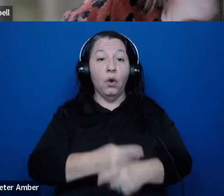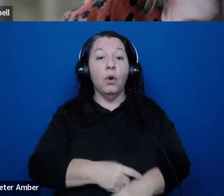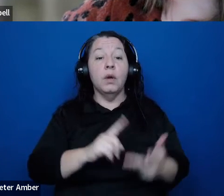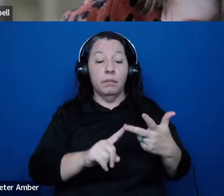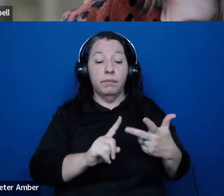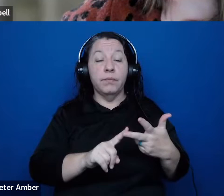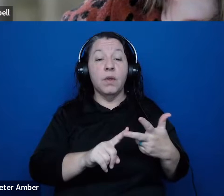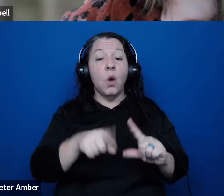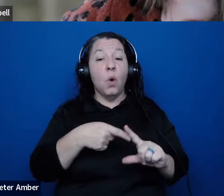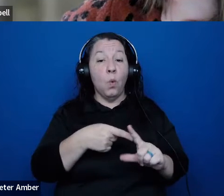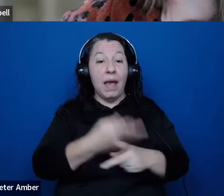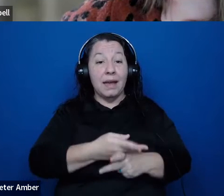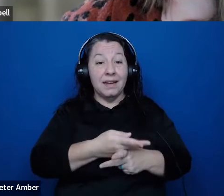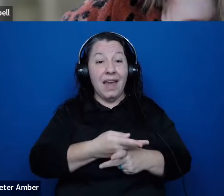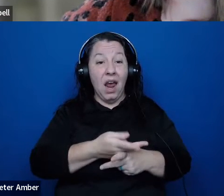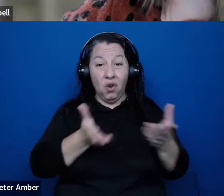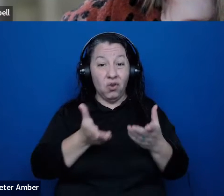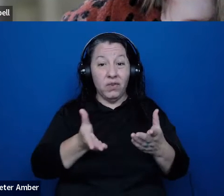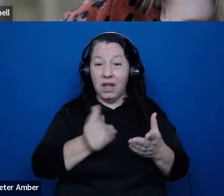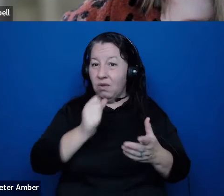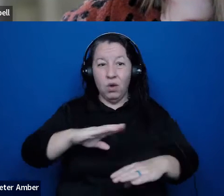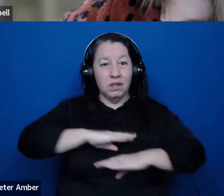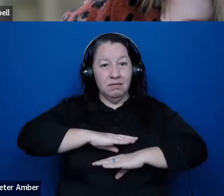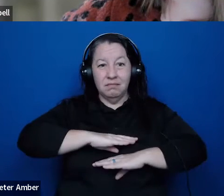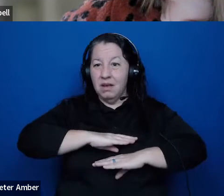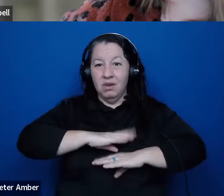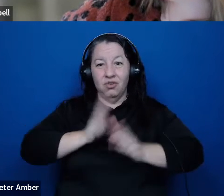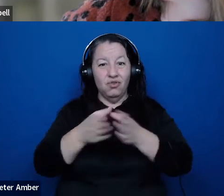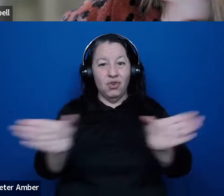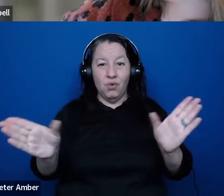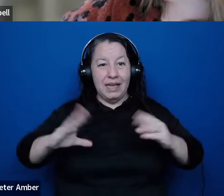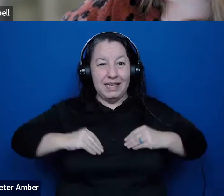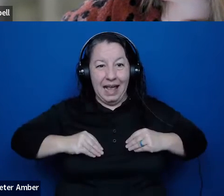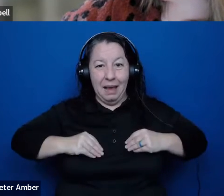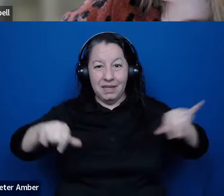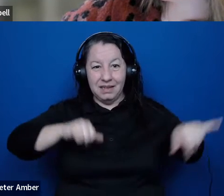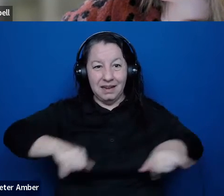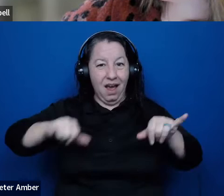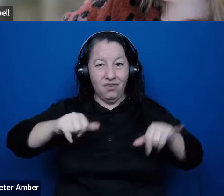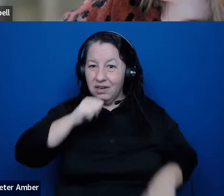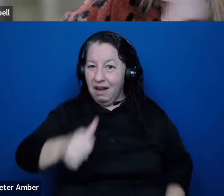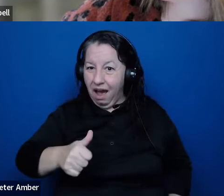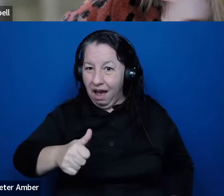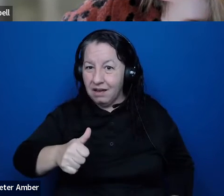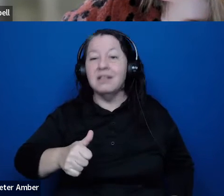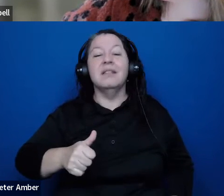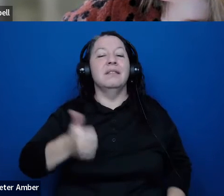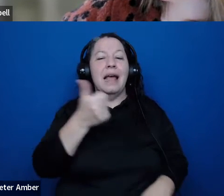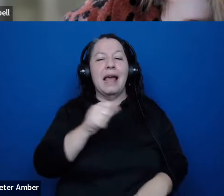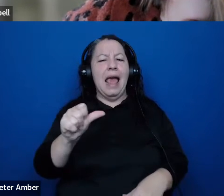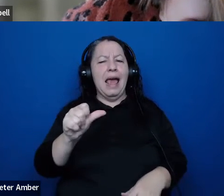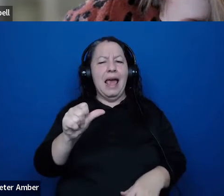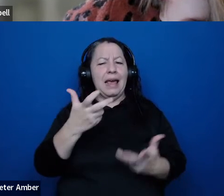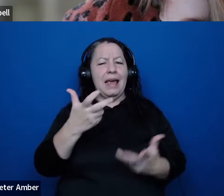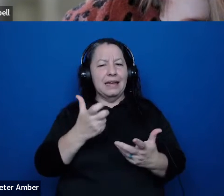When care and services don't meet generally accepted standards, deficiencies are addressed by appropriate staff.